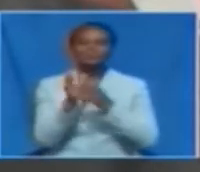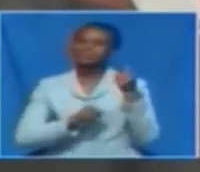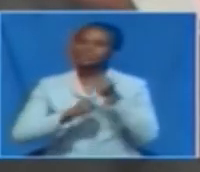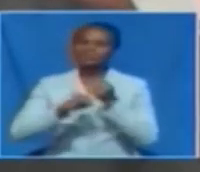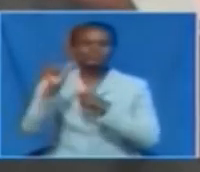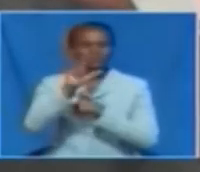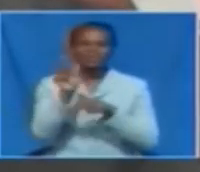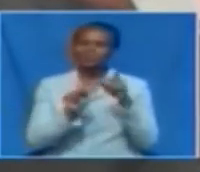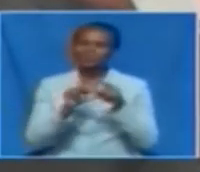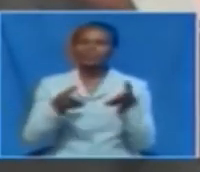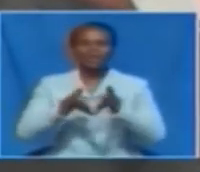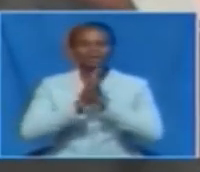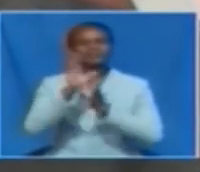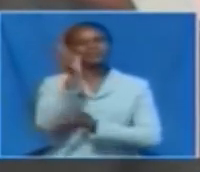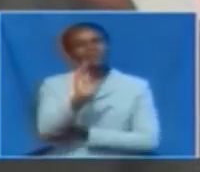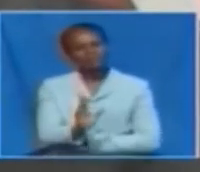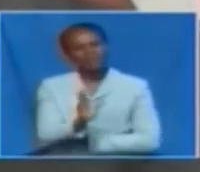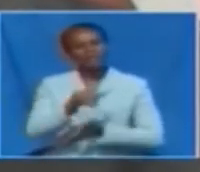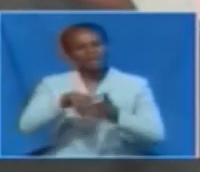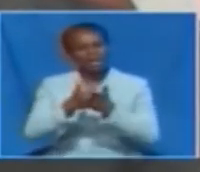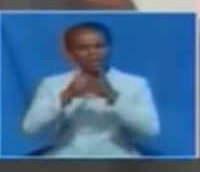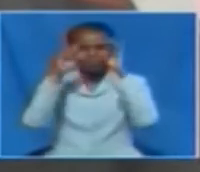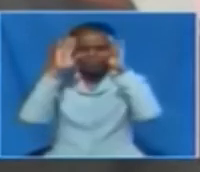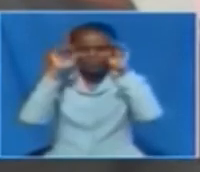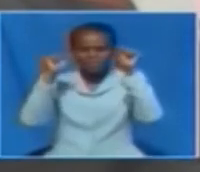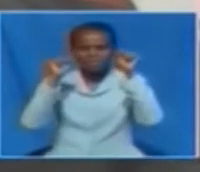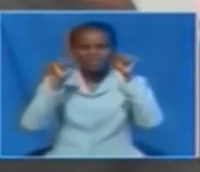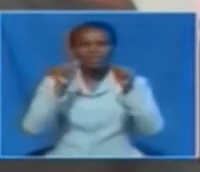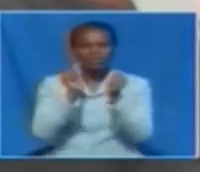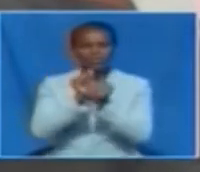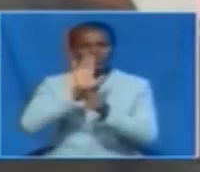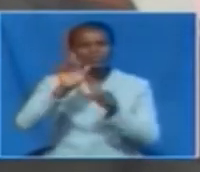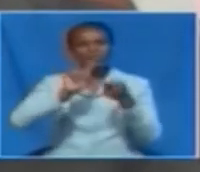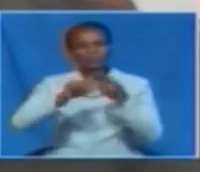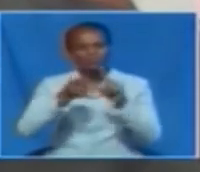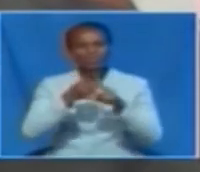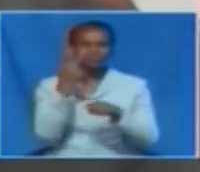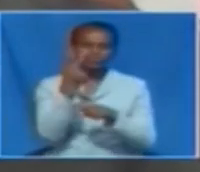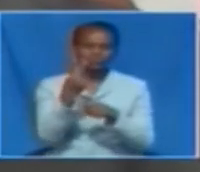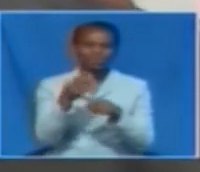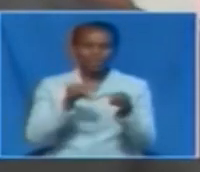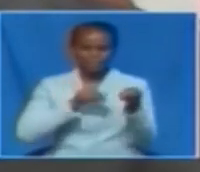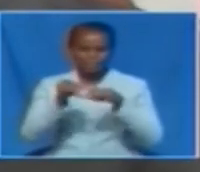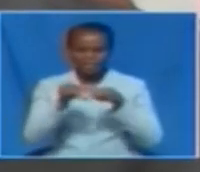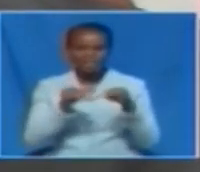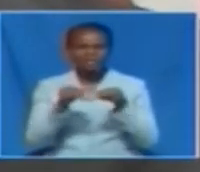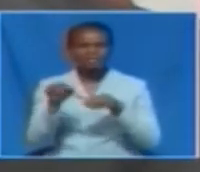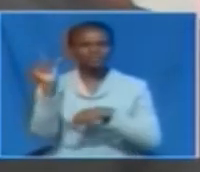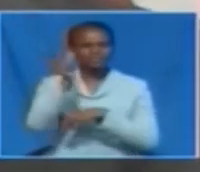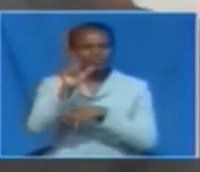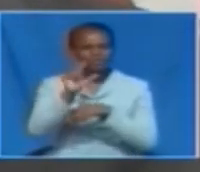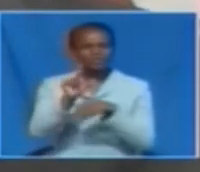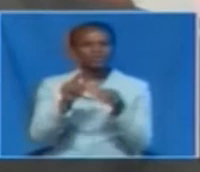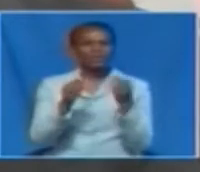People have never asked, how has this president, together with his few colleagues, managed to pull this party so